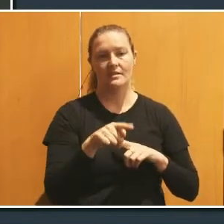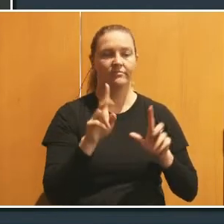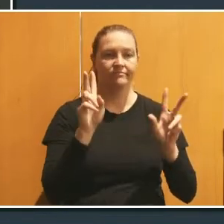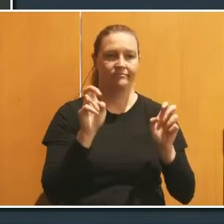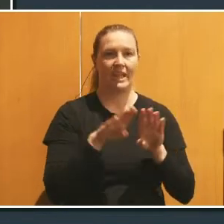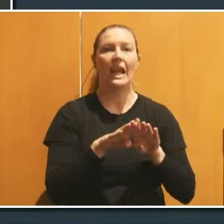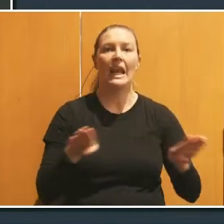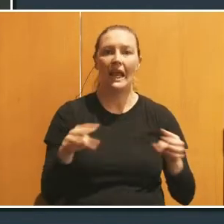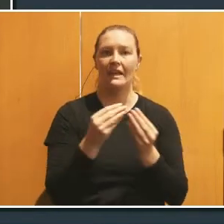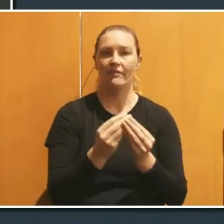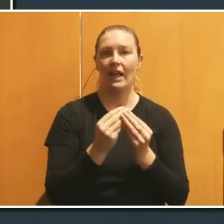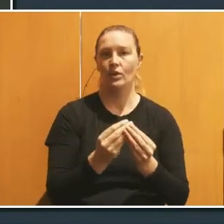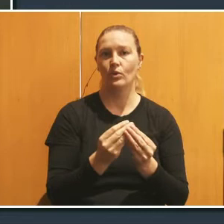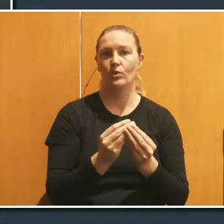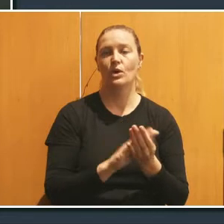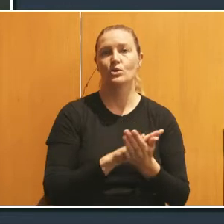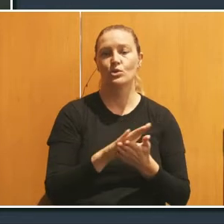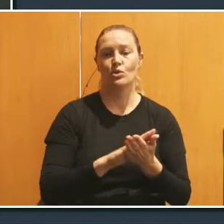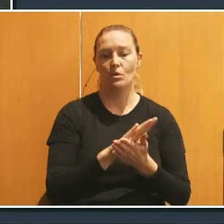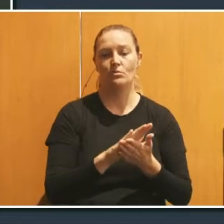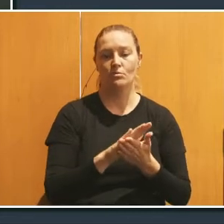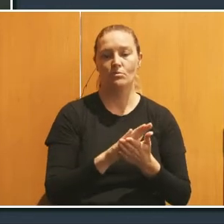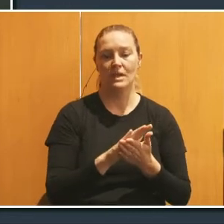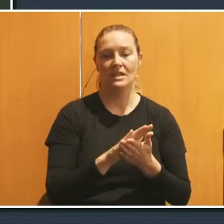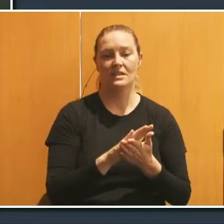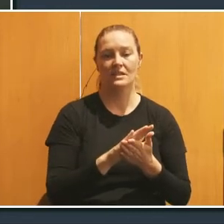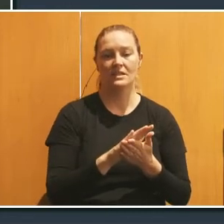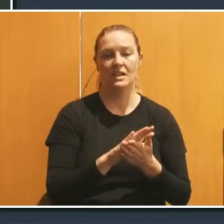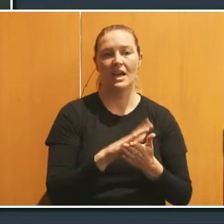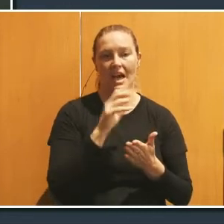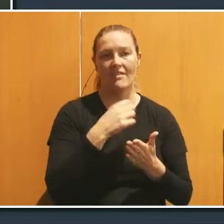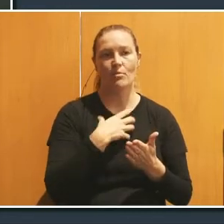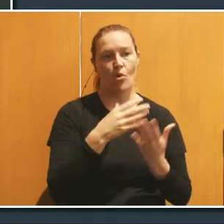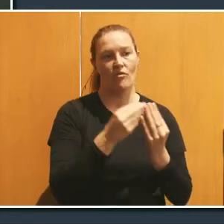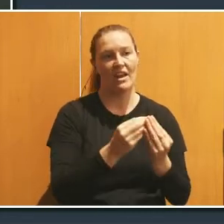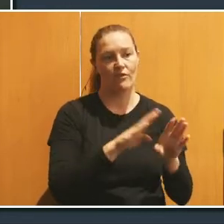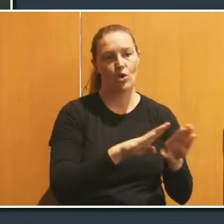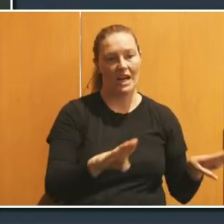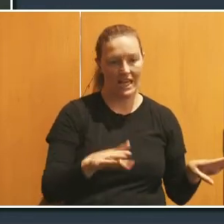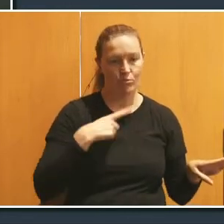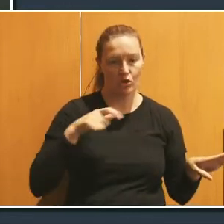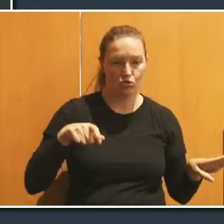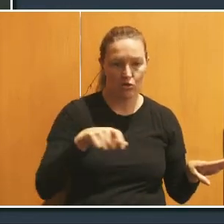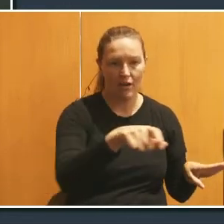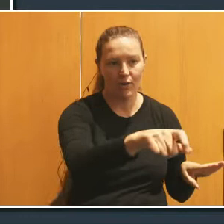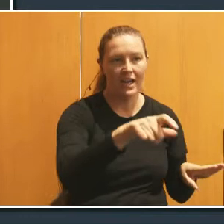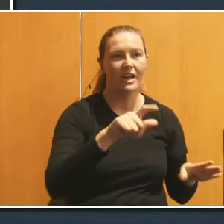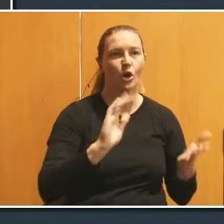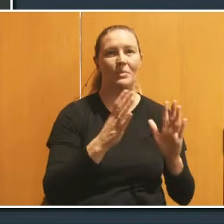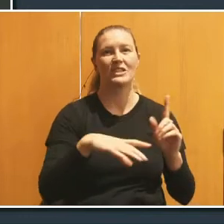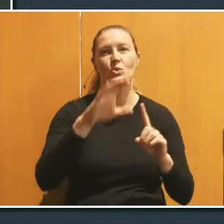value and saying that that unlocks the value of the land by having this big driveway in there versus kind of capital value. So I guess